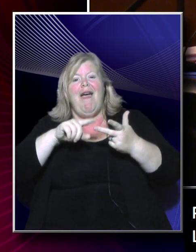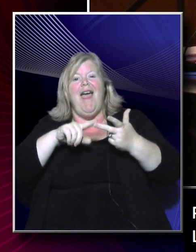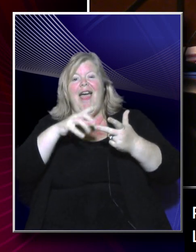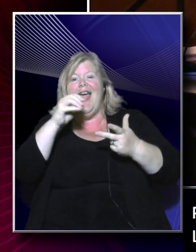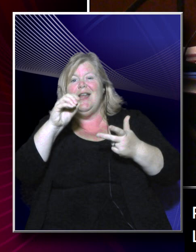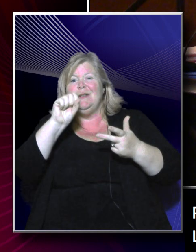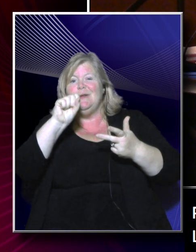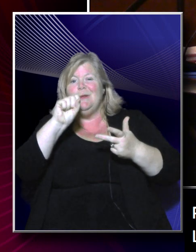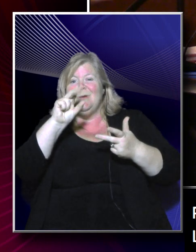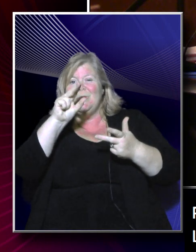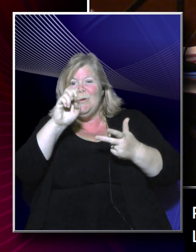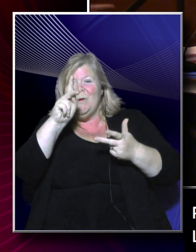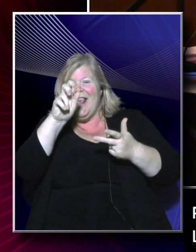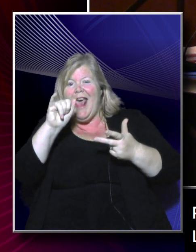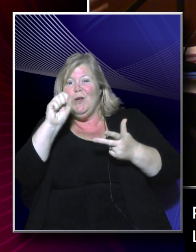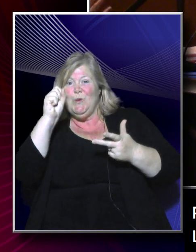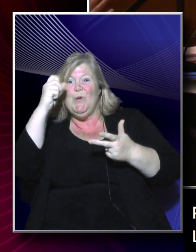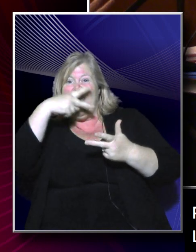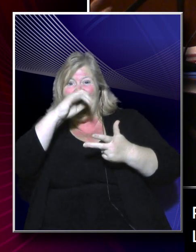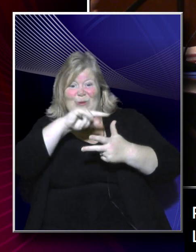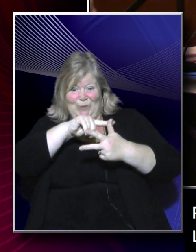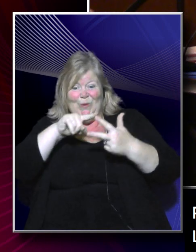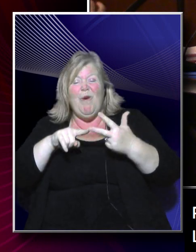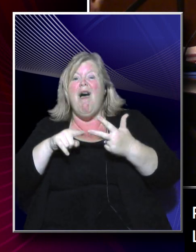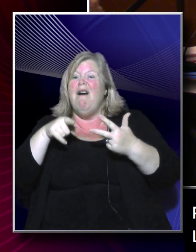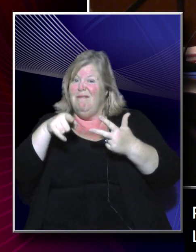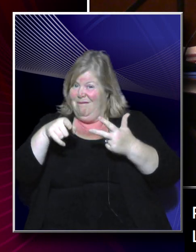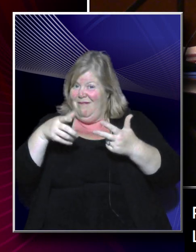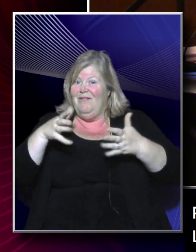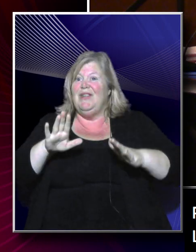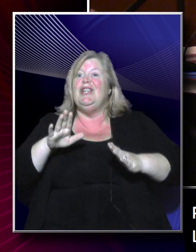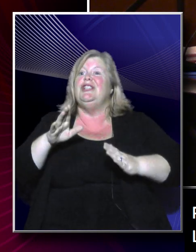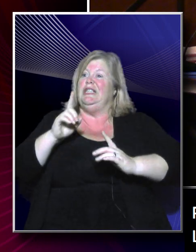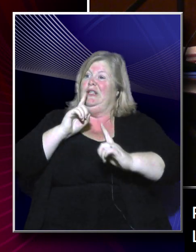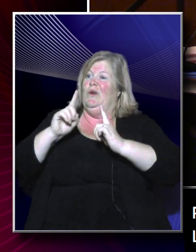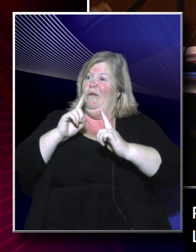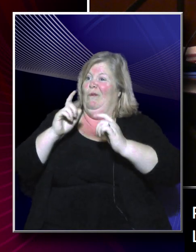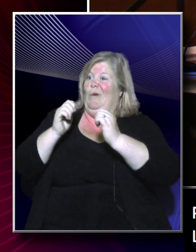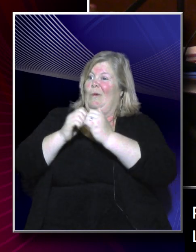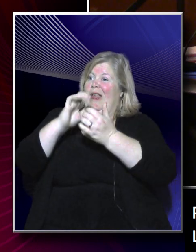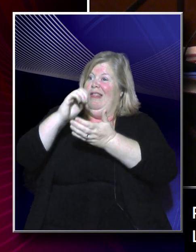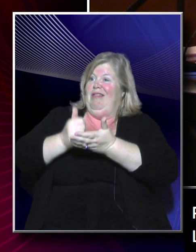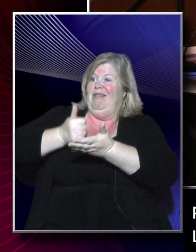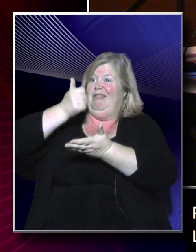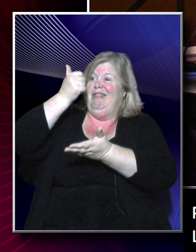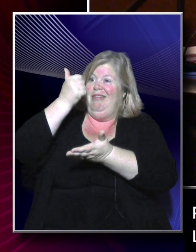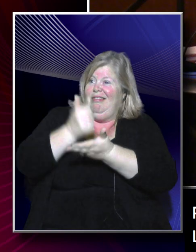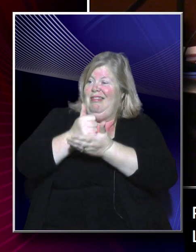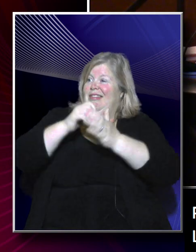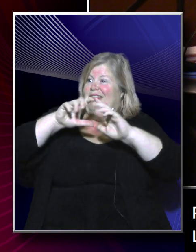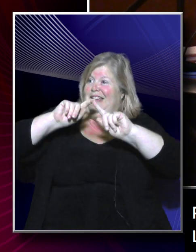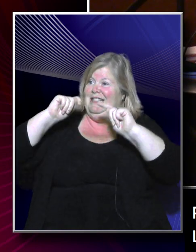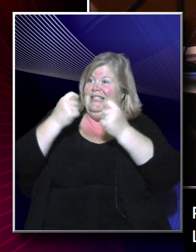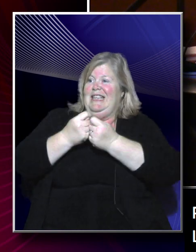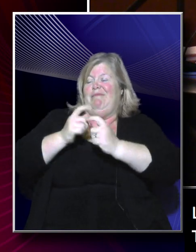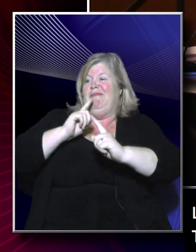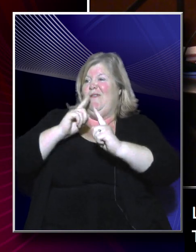The 3 of you met with and were interviewed by the Advanced Ed accreditation